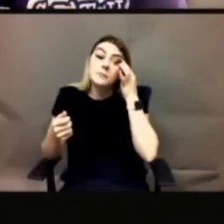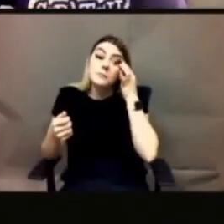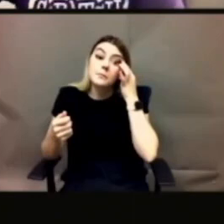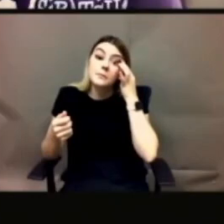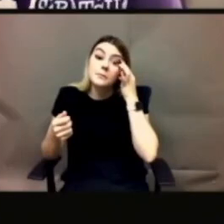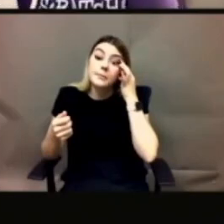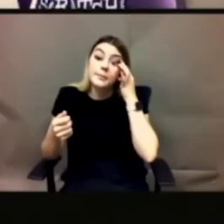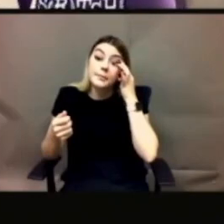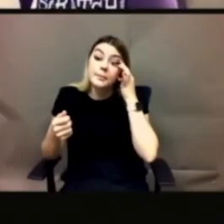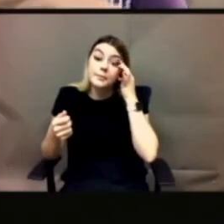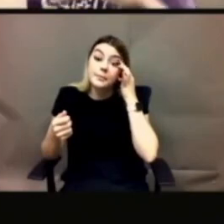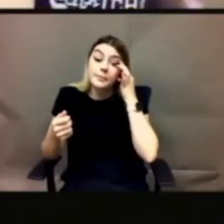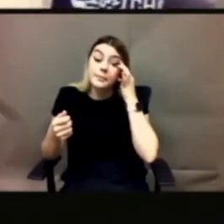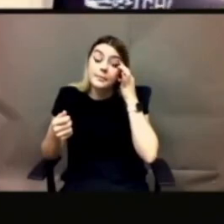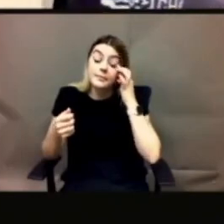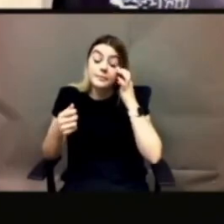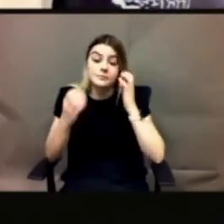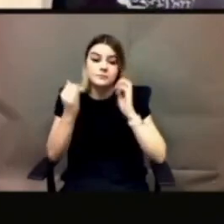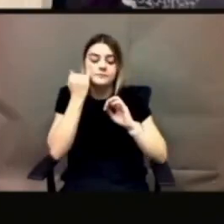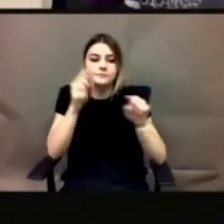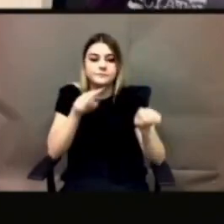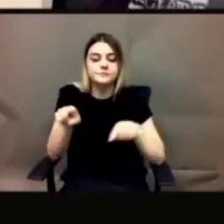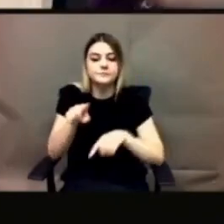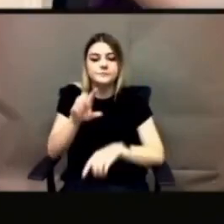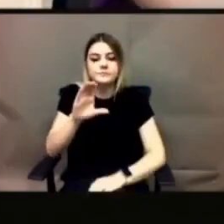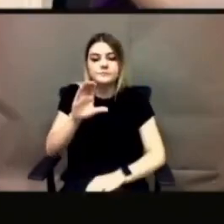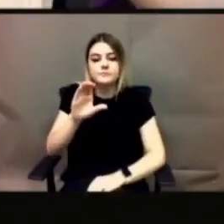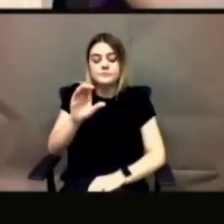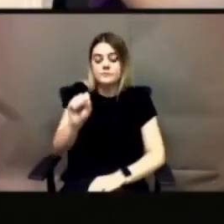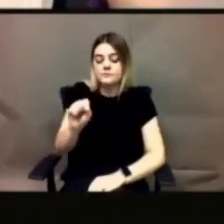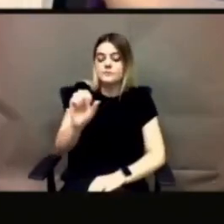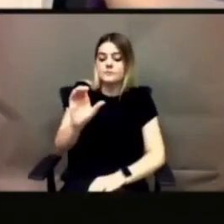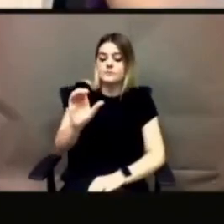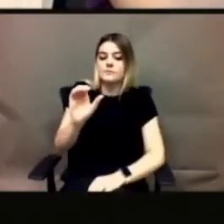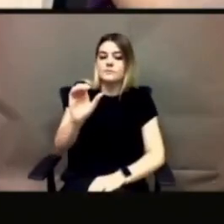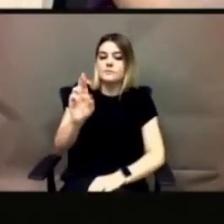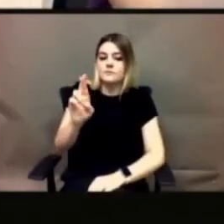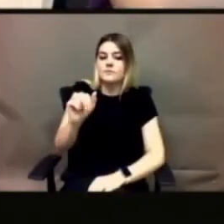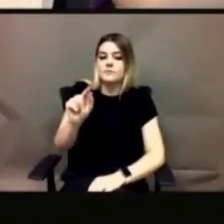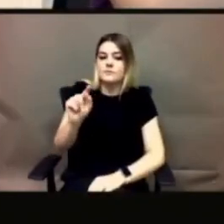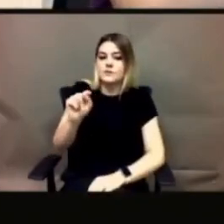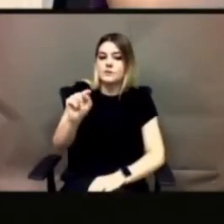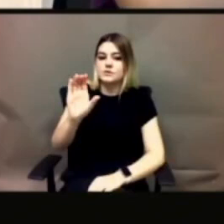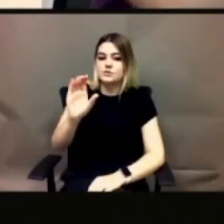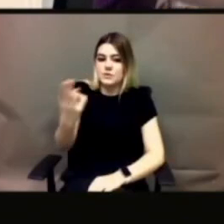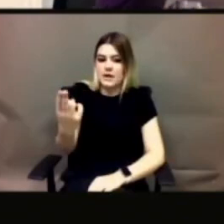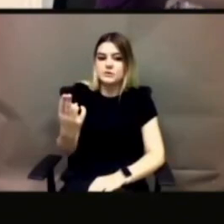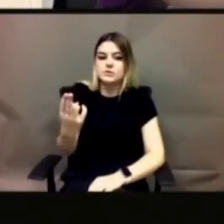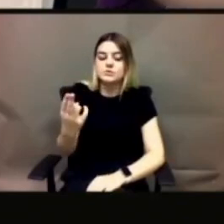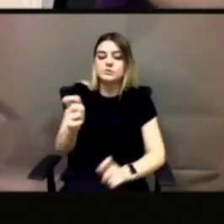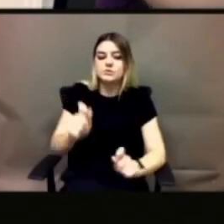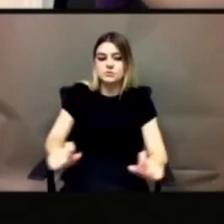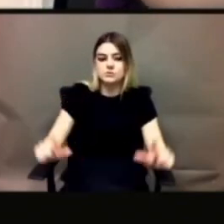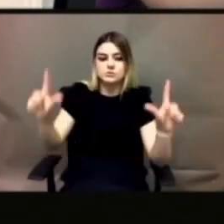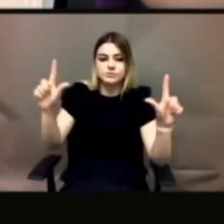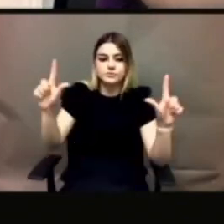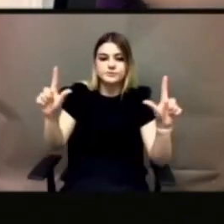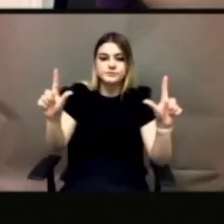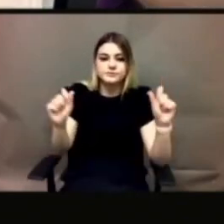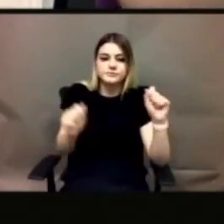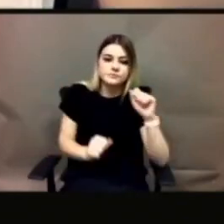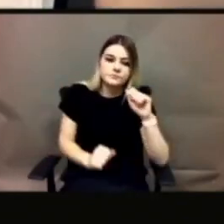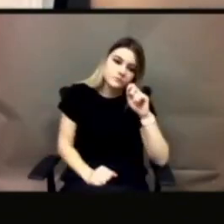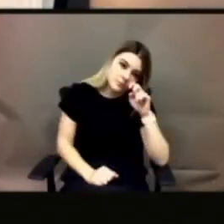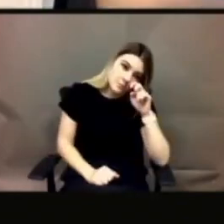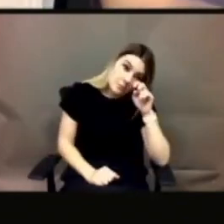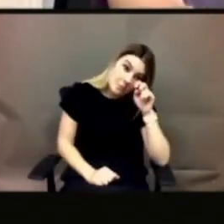go to Scratch, let me exit my slideshow and go to Scratch. I don't want you to see a